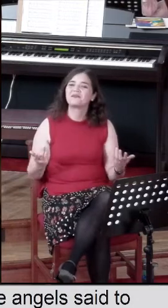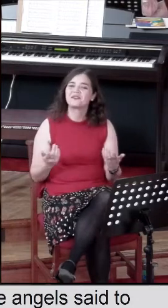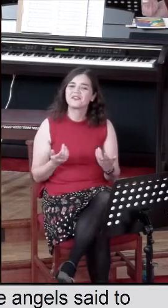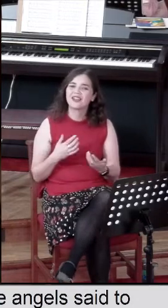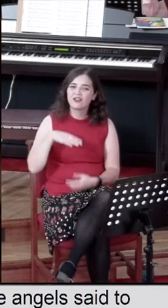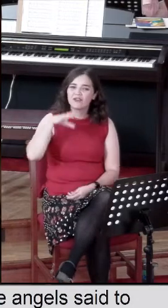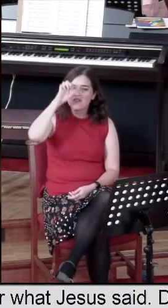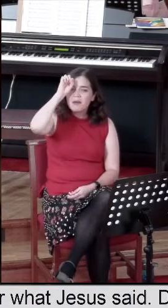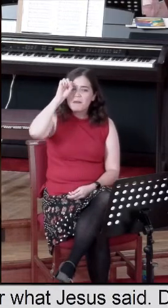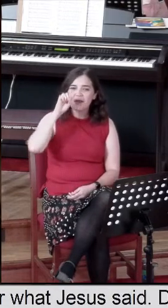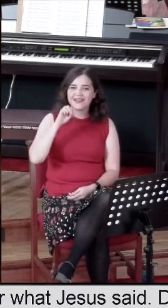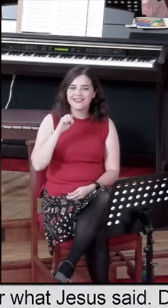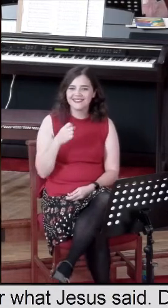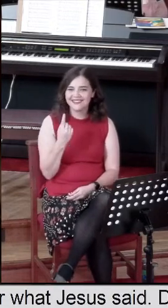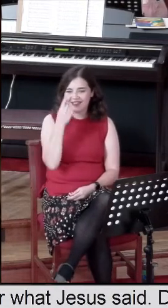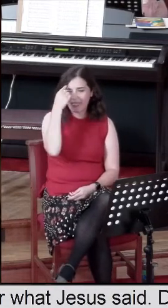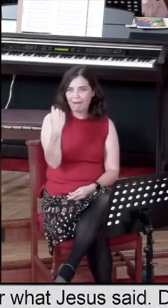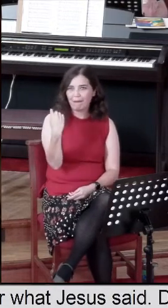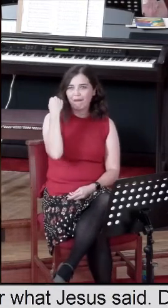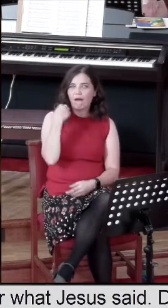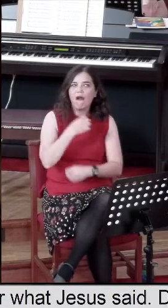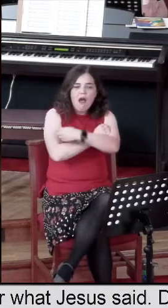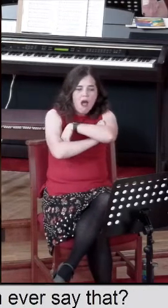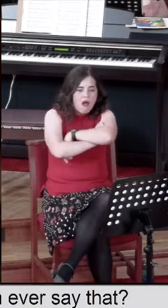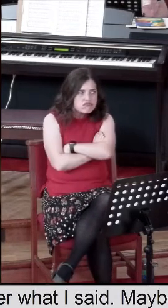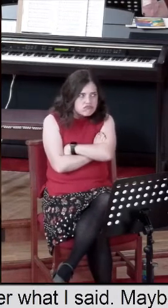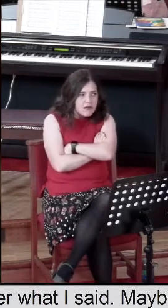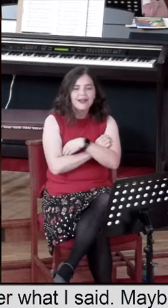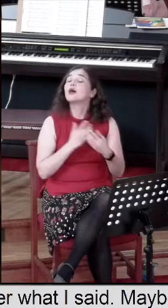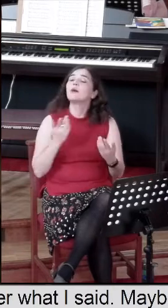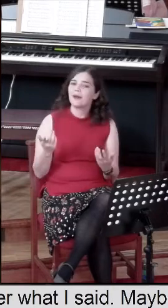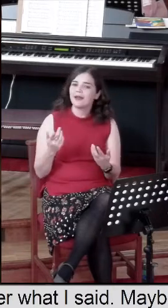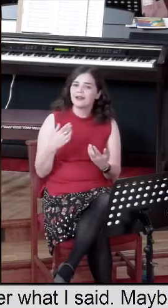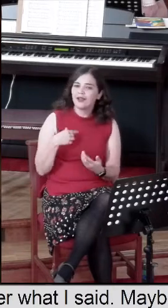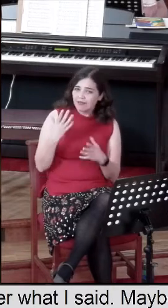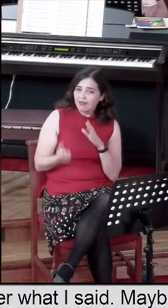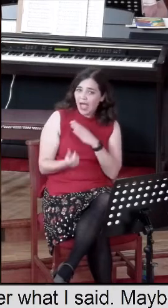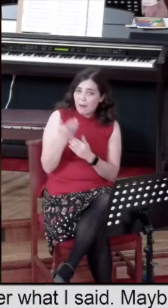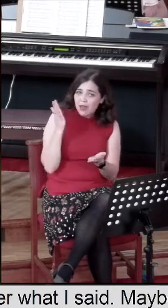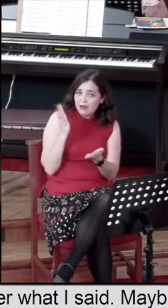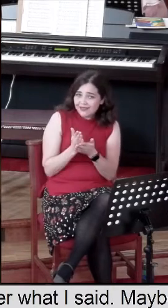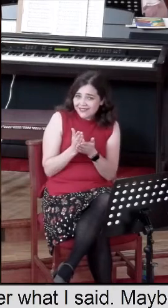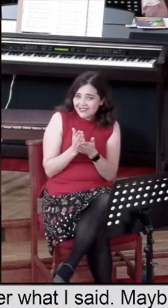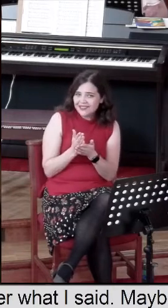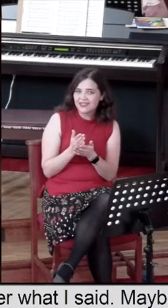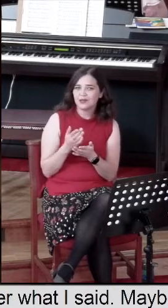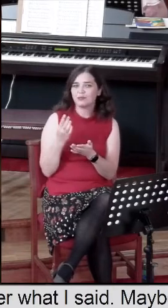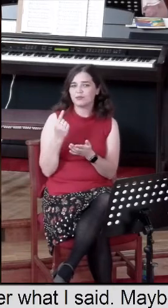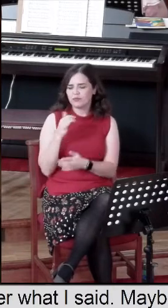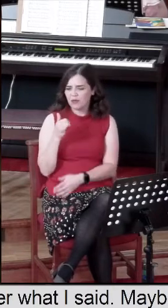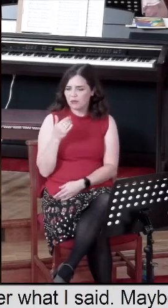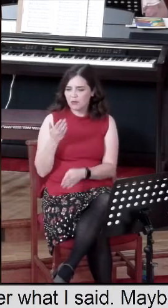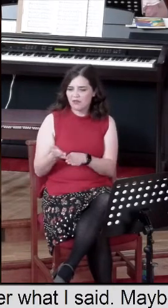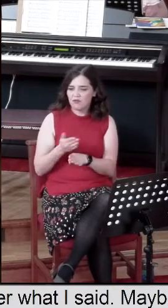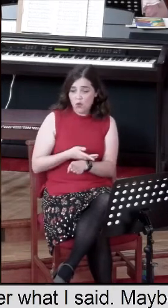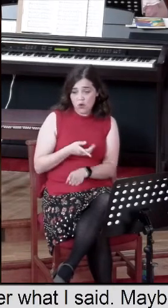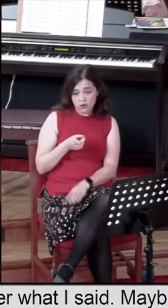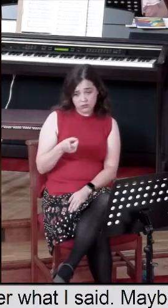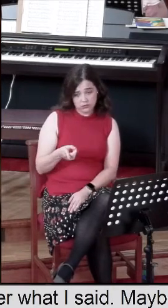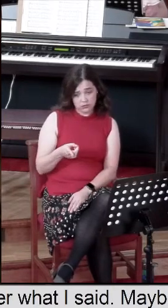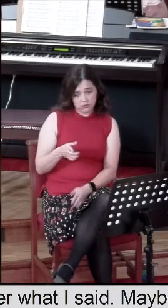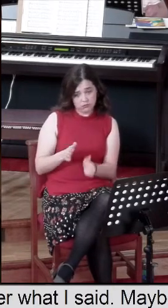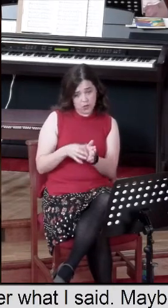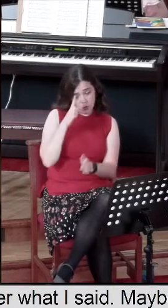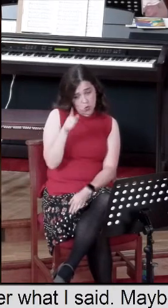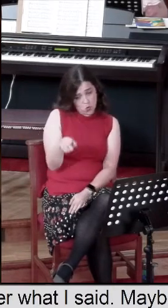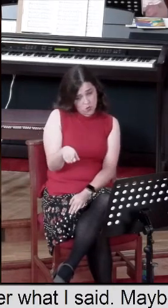I'm not going to give you any more reminiscences. I've given you enough already today. But you do get like that. And maybe before you go, your mum knows you